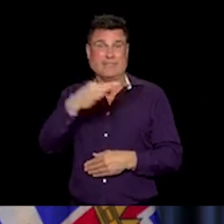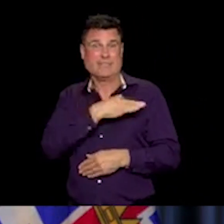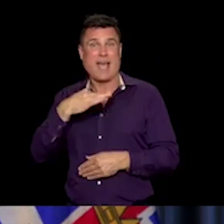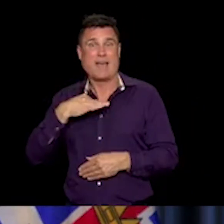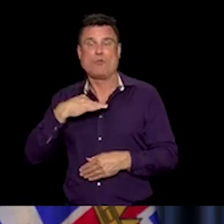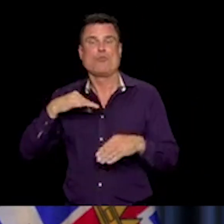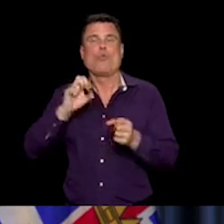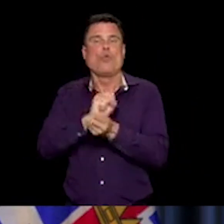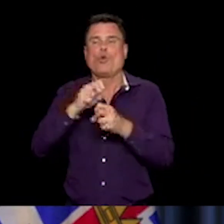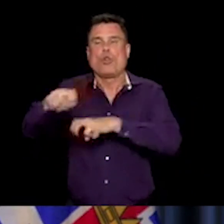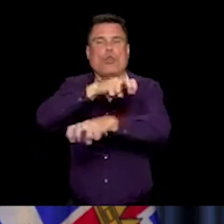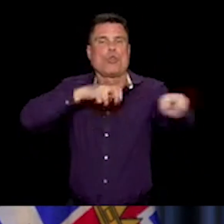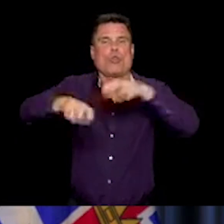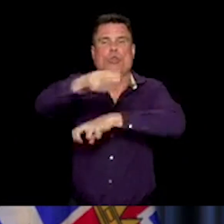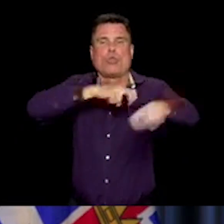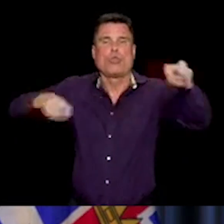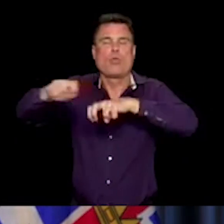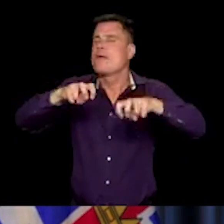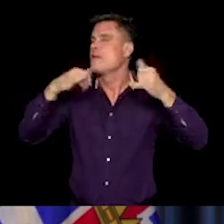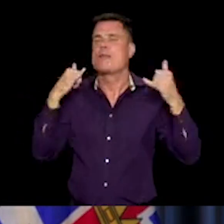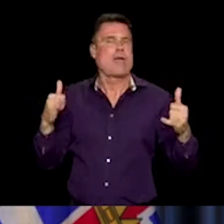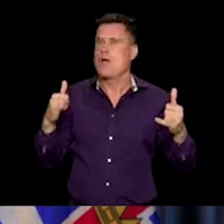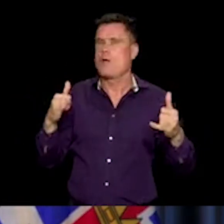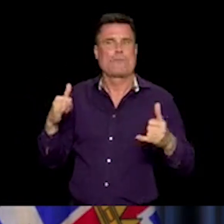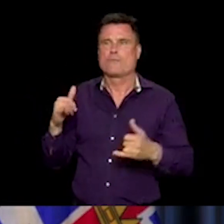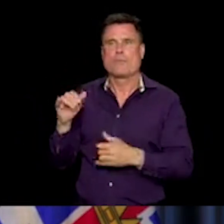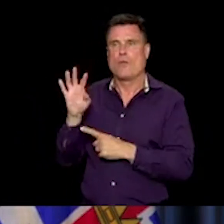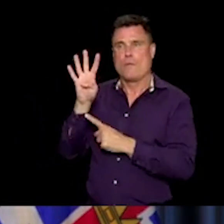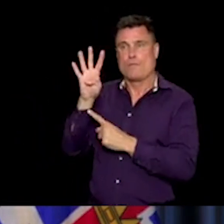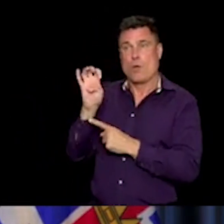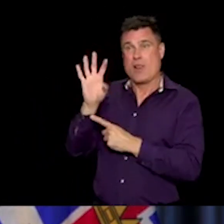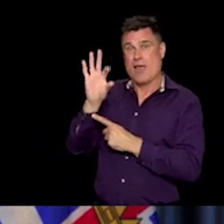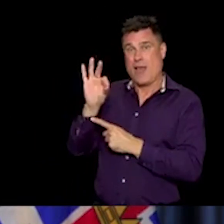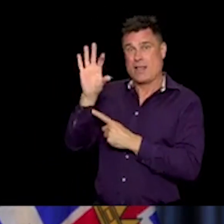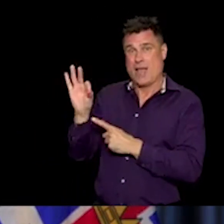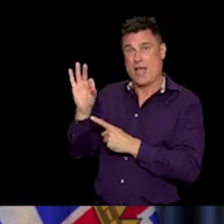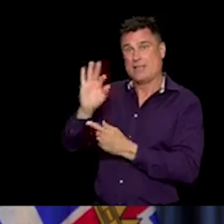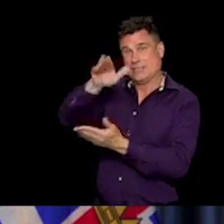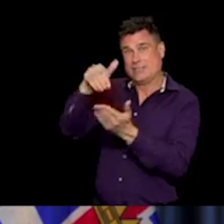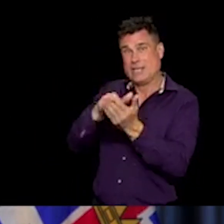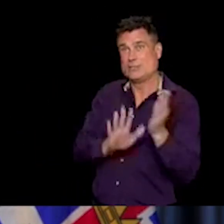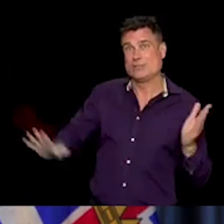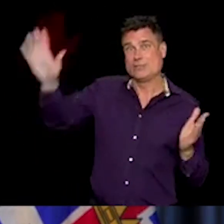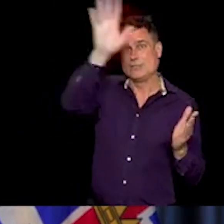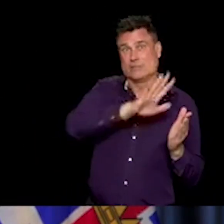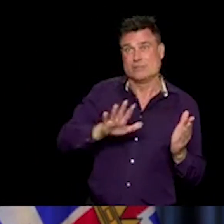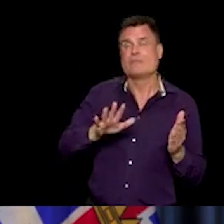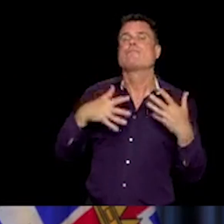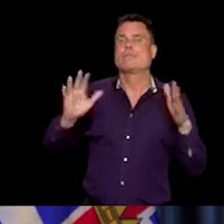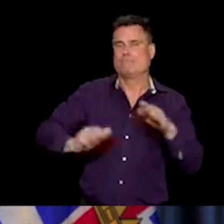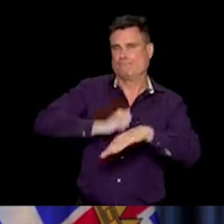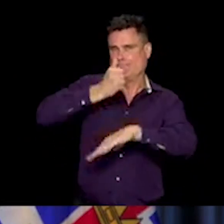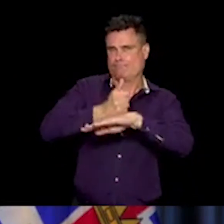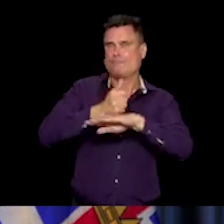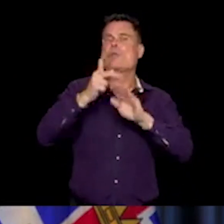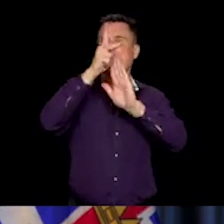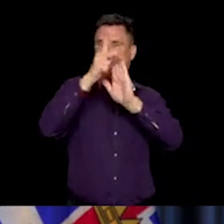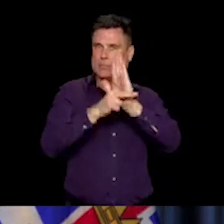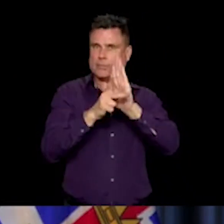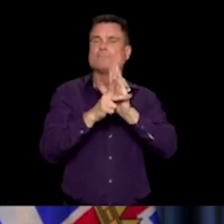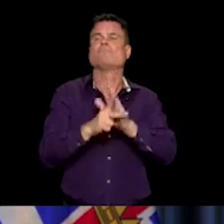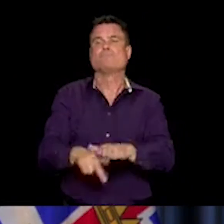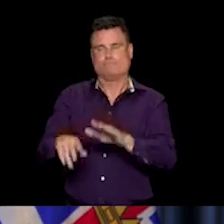private hospitals, standalone extended care hospitals, and provincial mental health facilities are restricted to working at a single site. We started